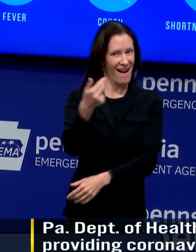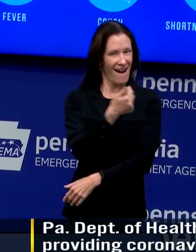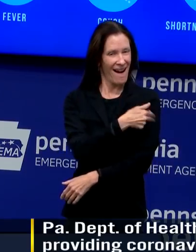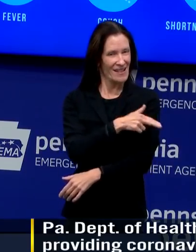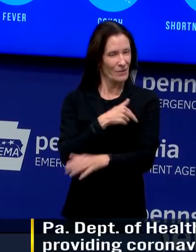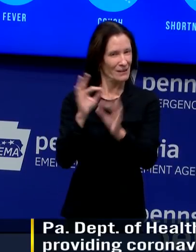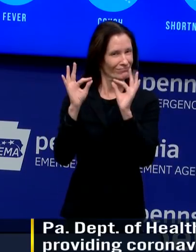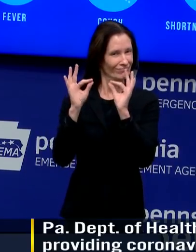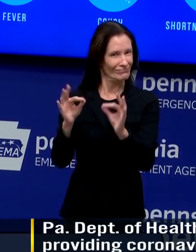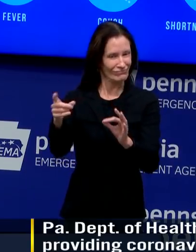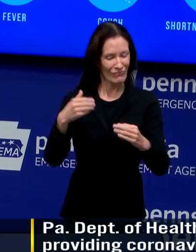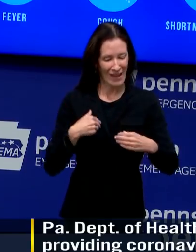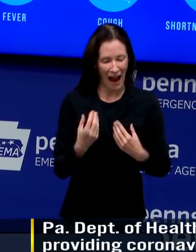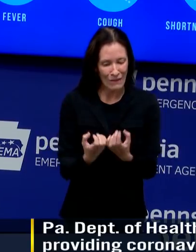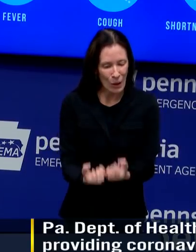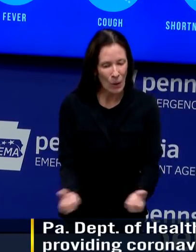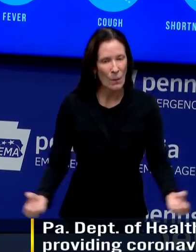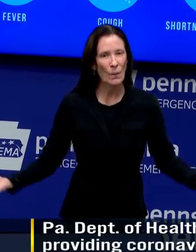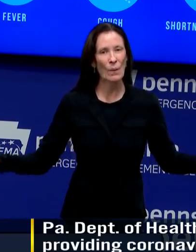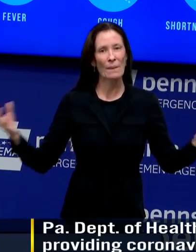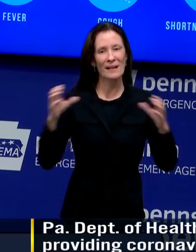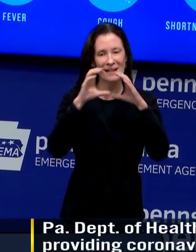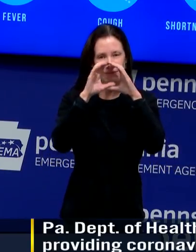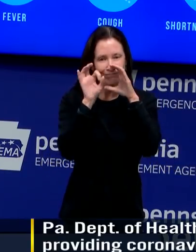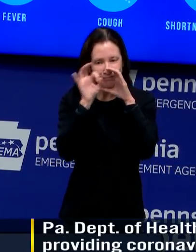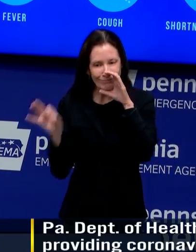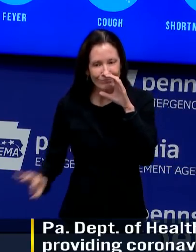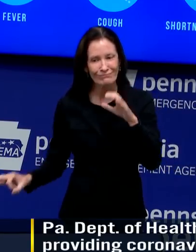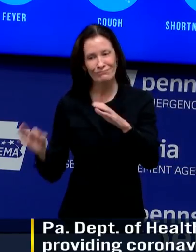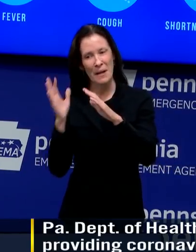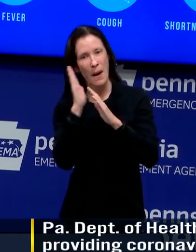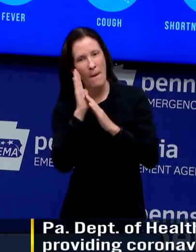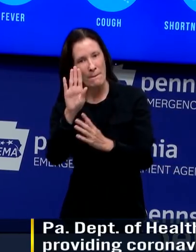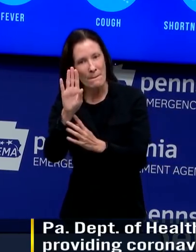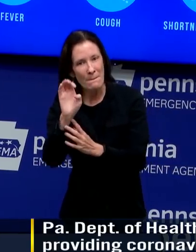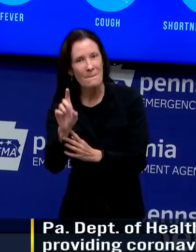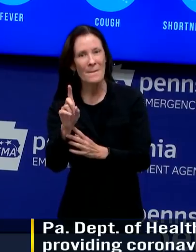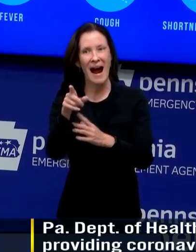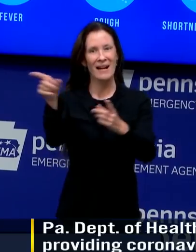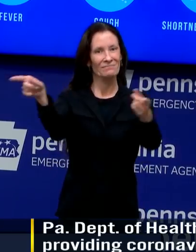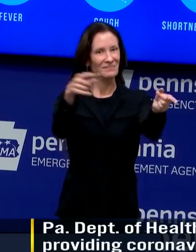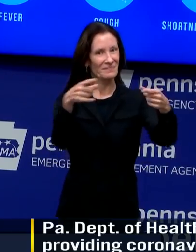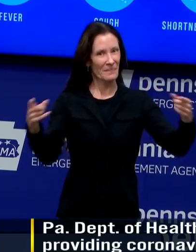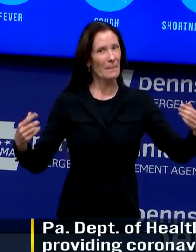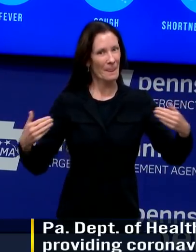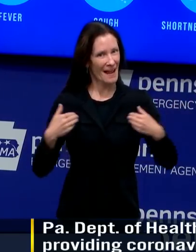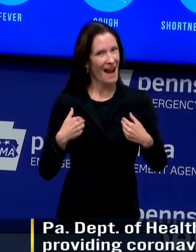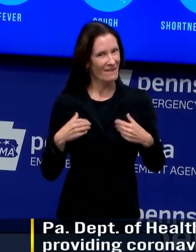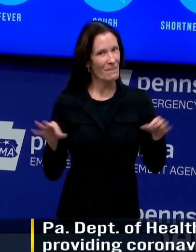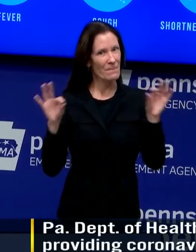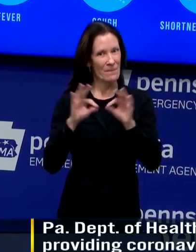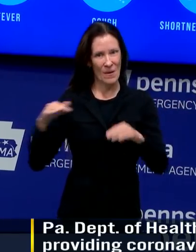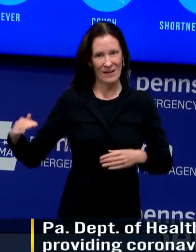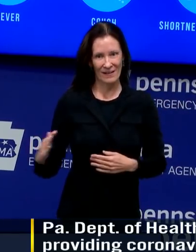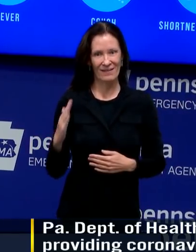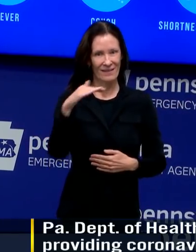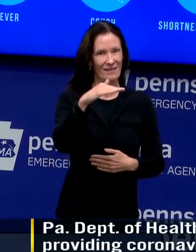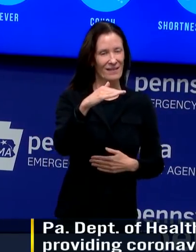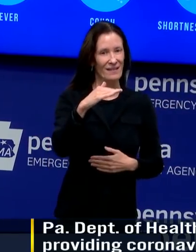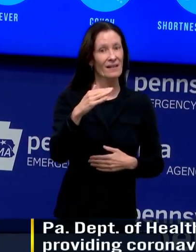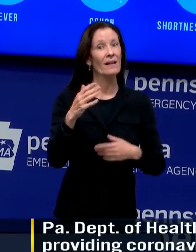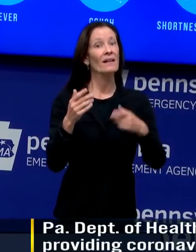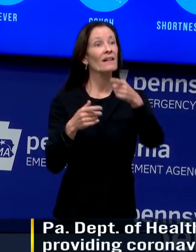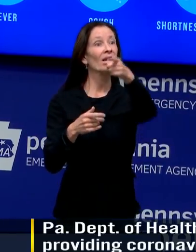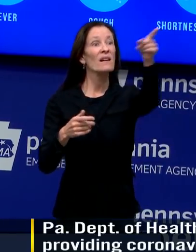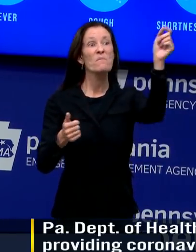the devastation that other places have seen. You all have done so much to step up and avert what could have become